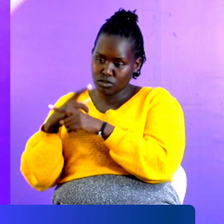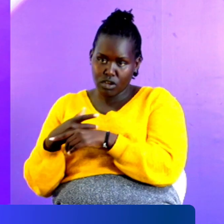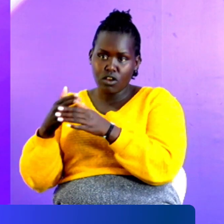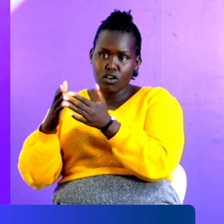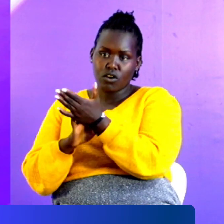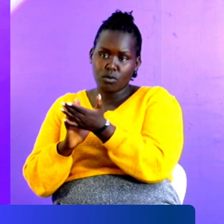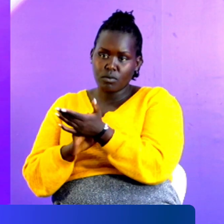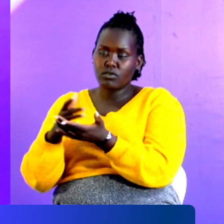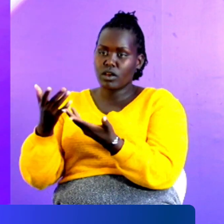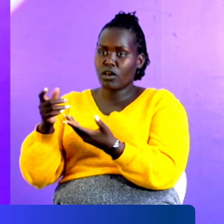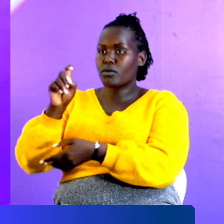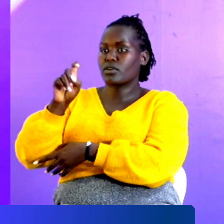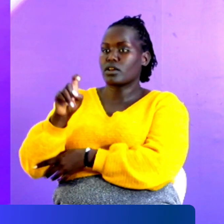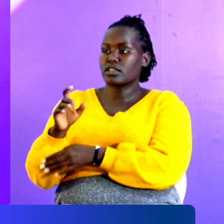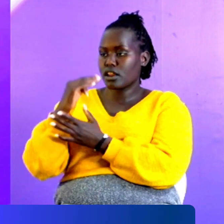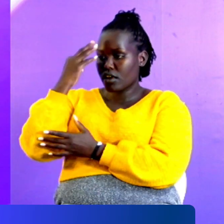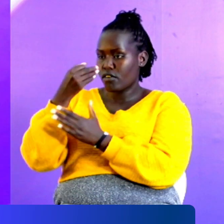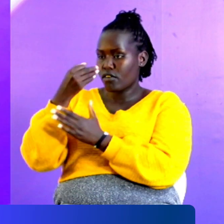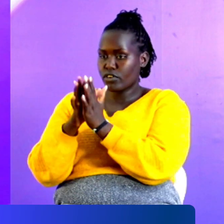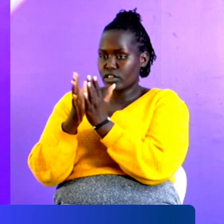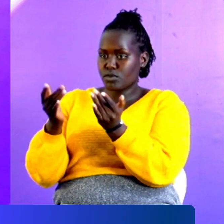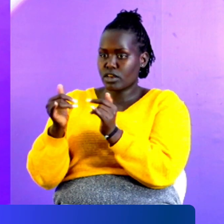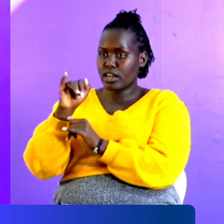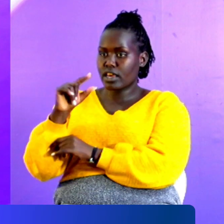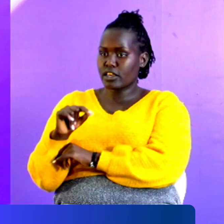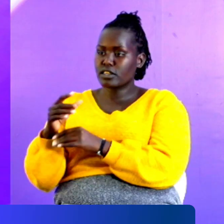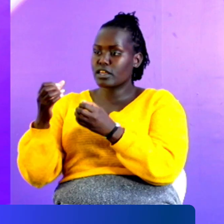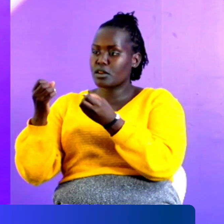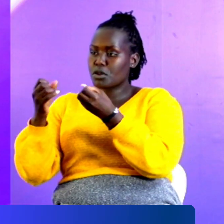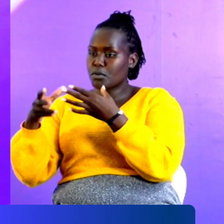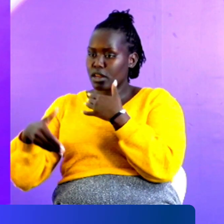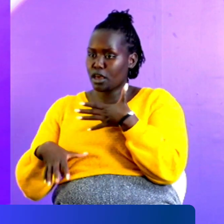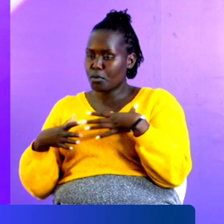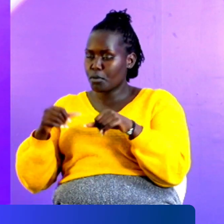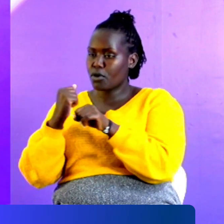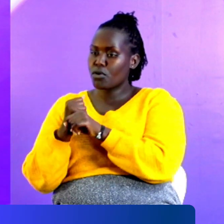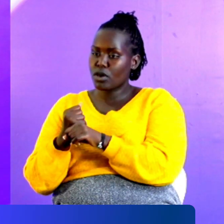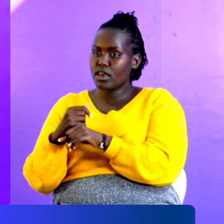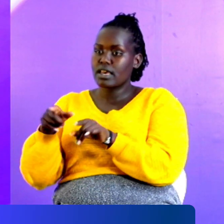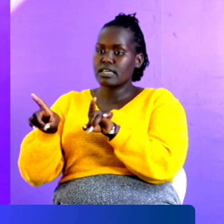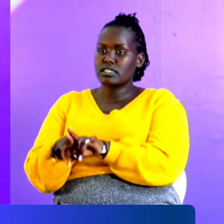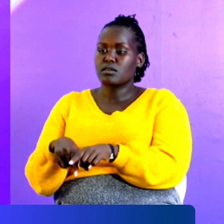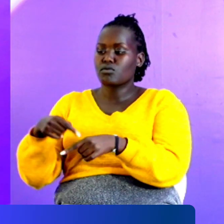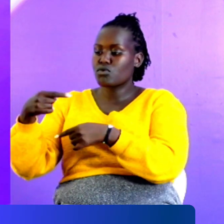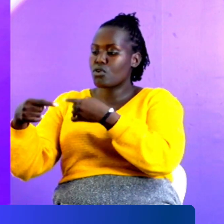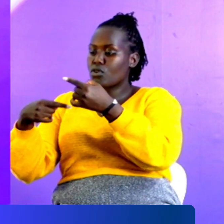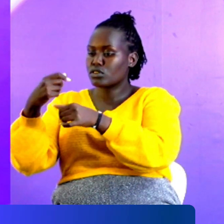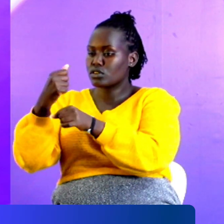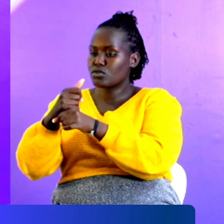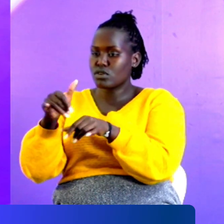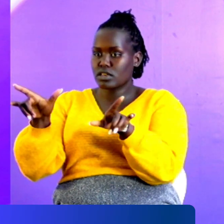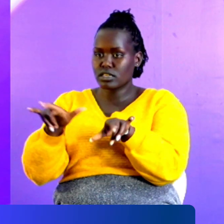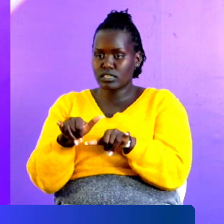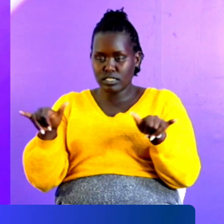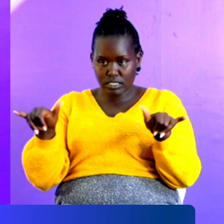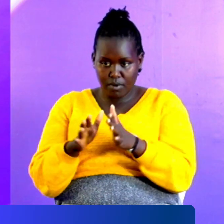on X and Facebook and Instagram. Yeah. And many young people are doing that. We have to continue doing that. We have to use the very simple